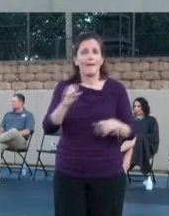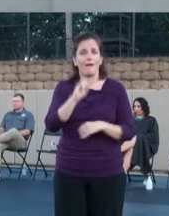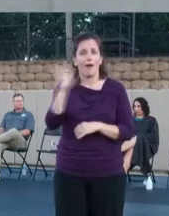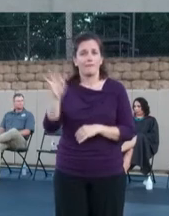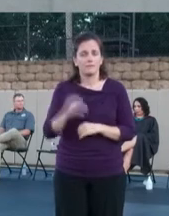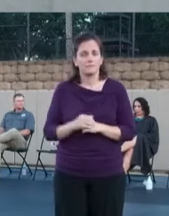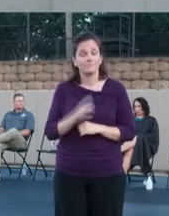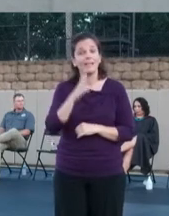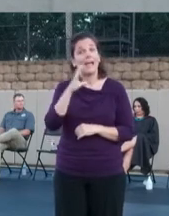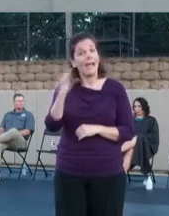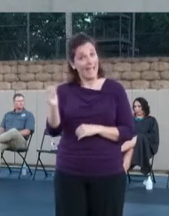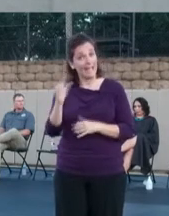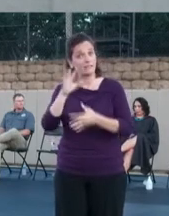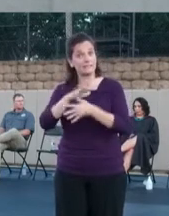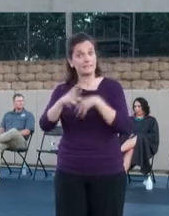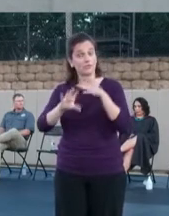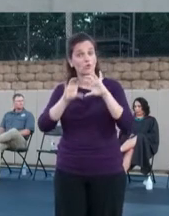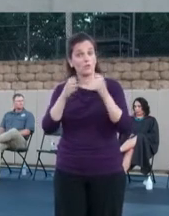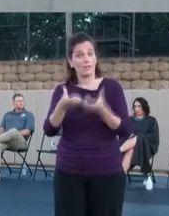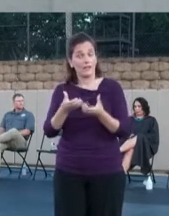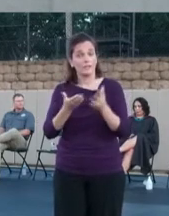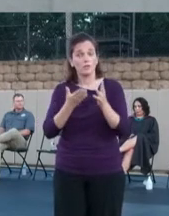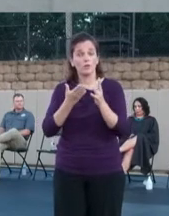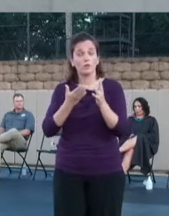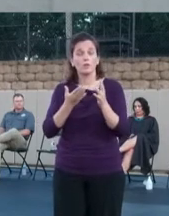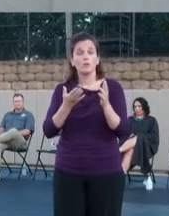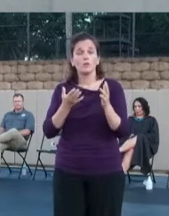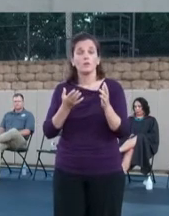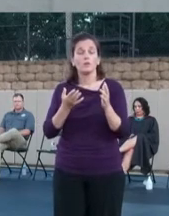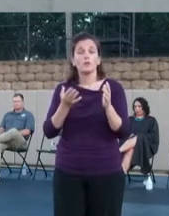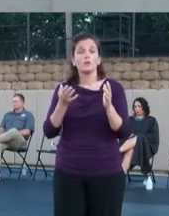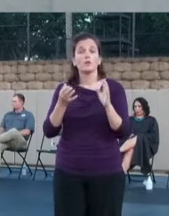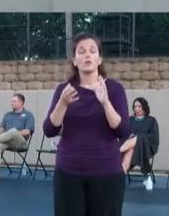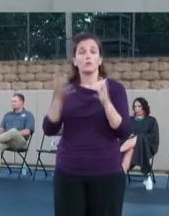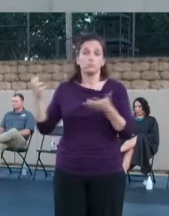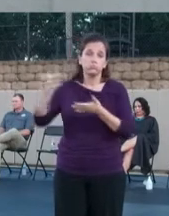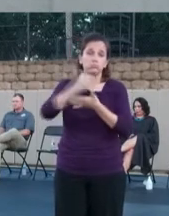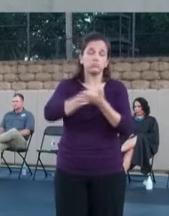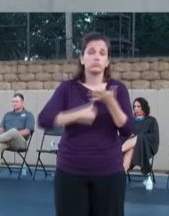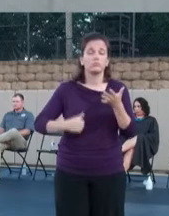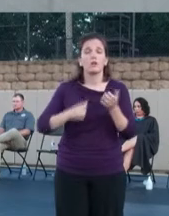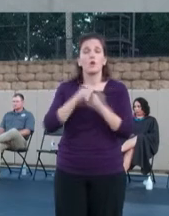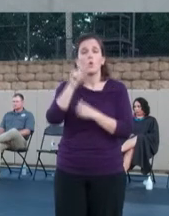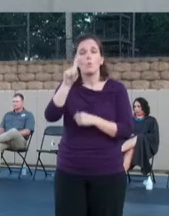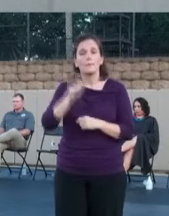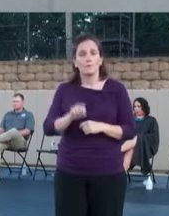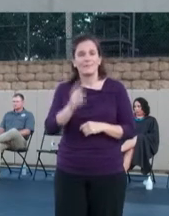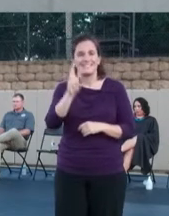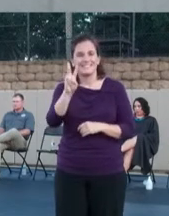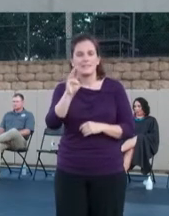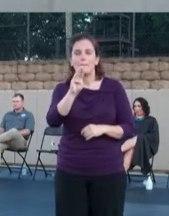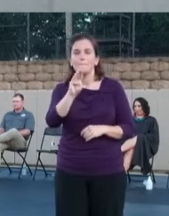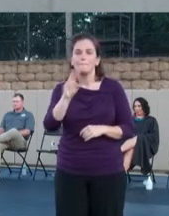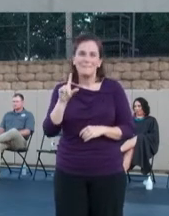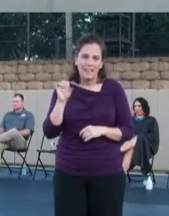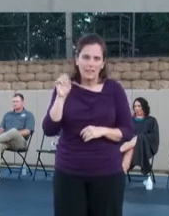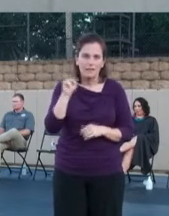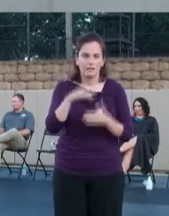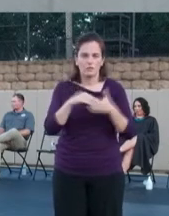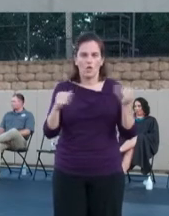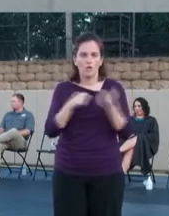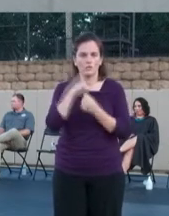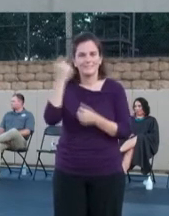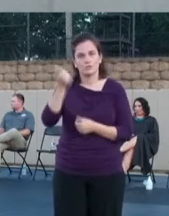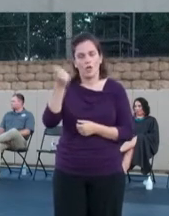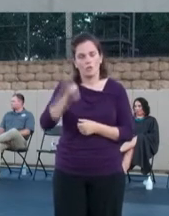Additionally, as a senior class, we've amassed over 1.6 million scholarships. I think it is extremely apparent